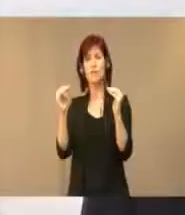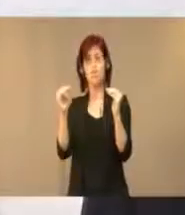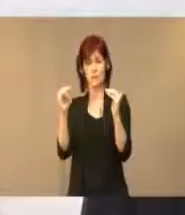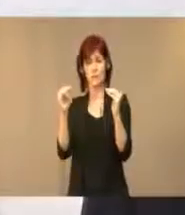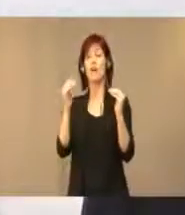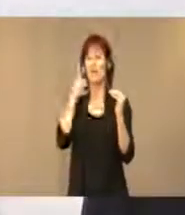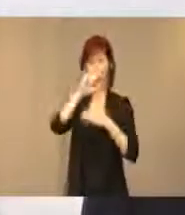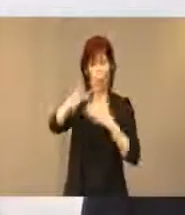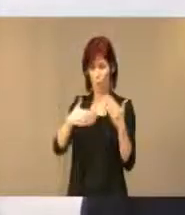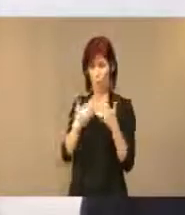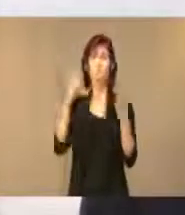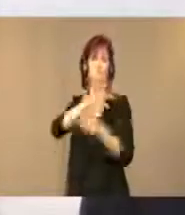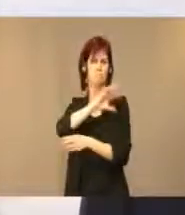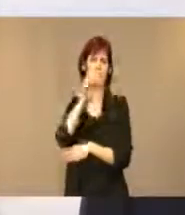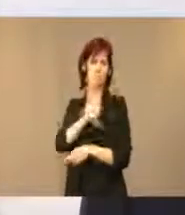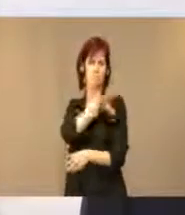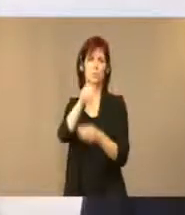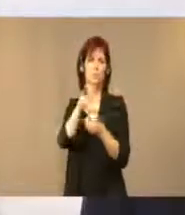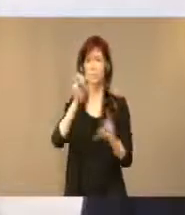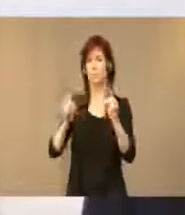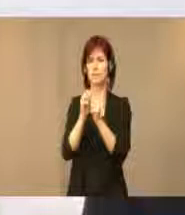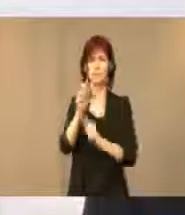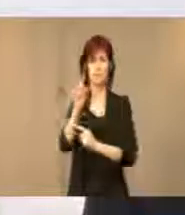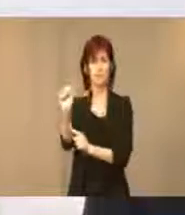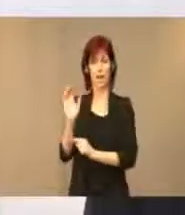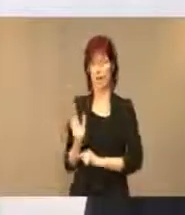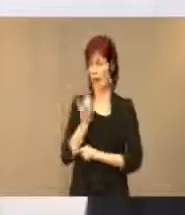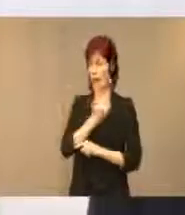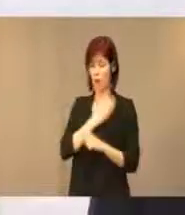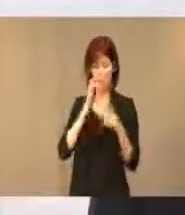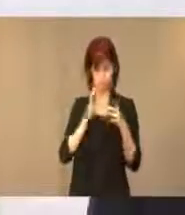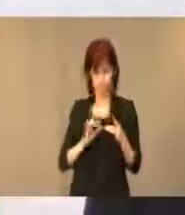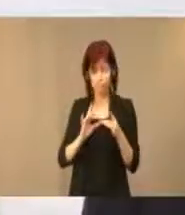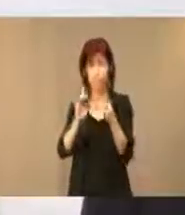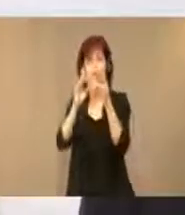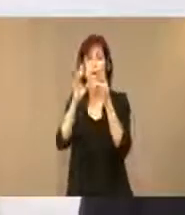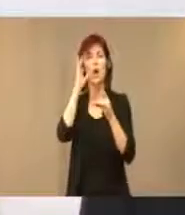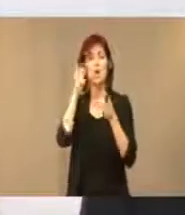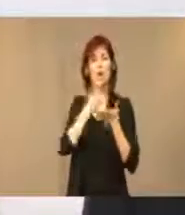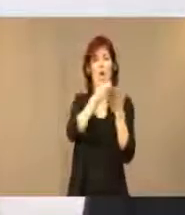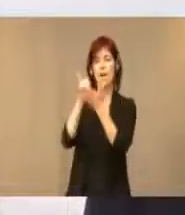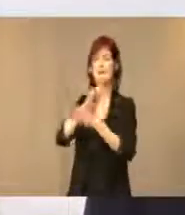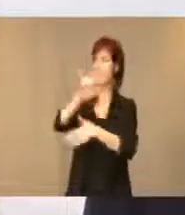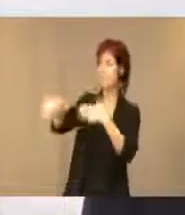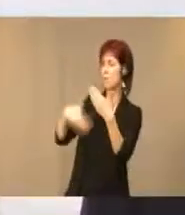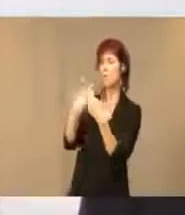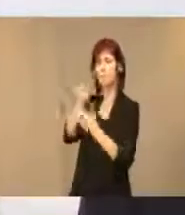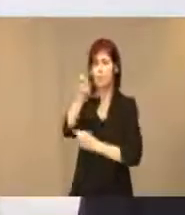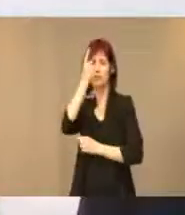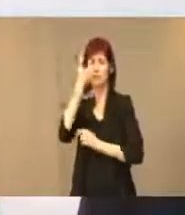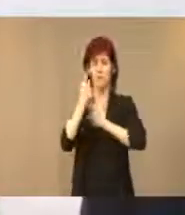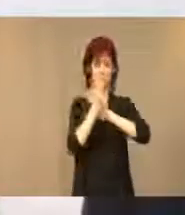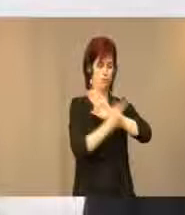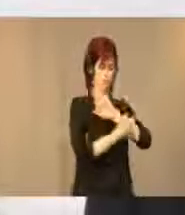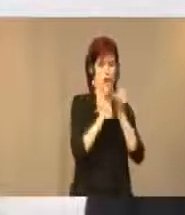legislation could impact our people, our governments, and our communities. This is a fundamental human rights issue. Now, Canada